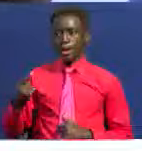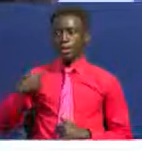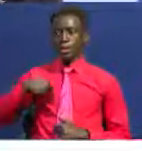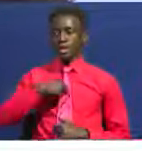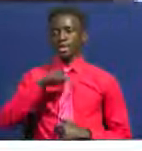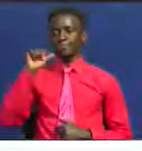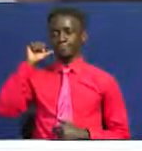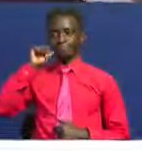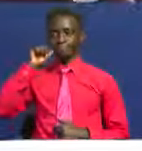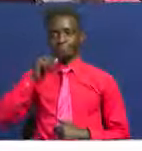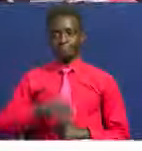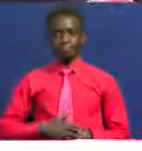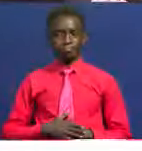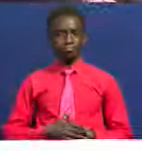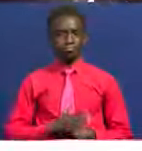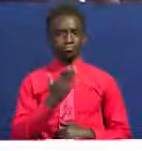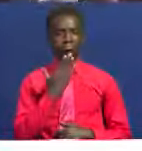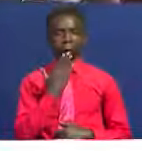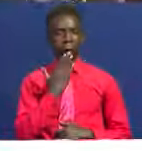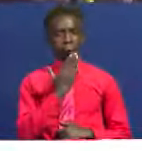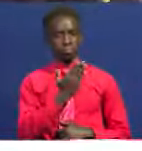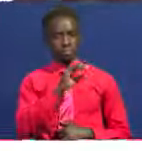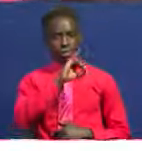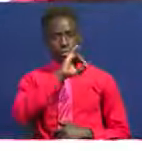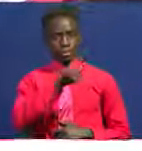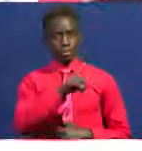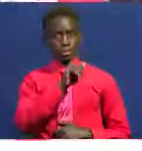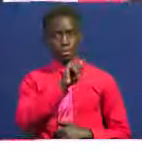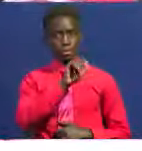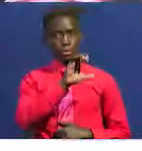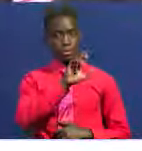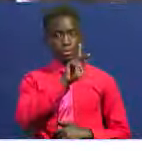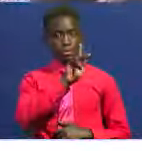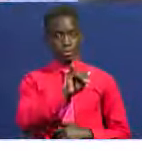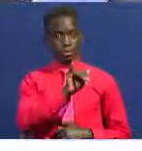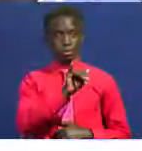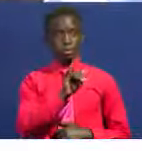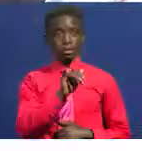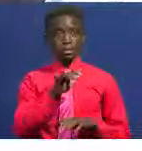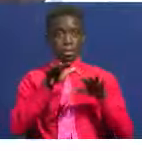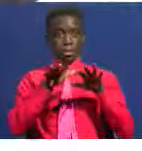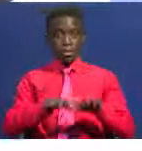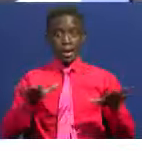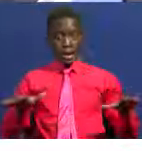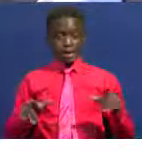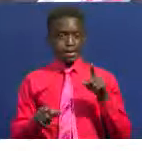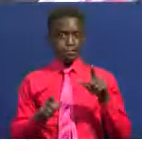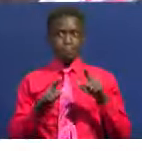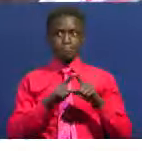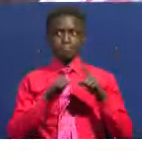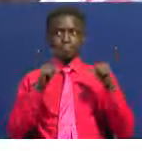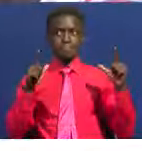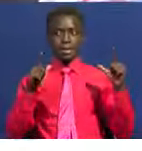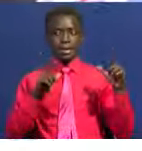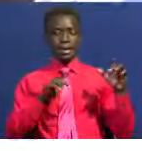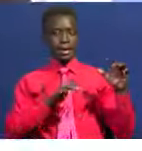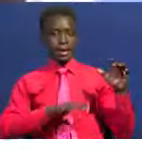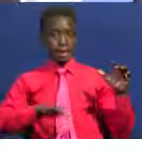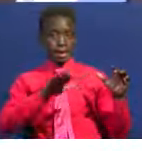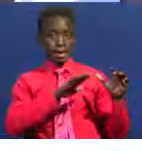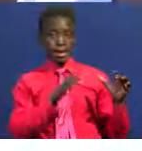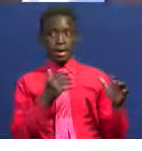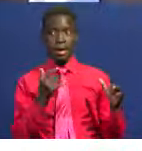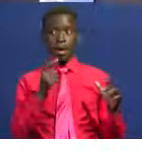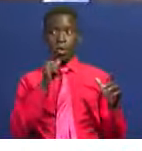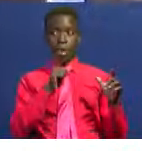Thank you very much, Jackie. Markets is one of the most important aspect of farmers, and of course we have a person here who will also talk to